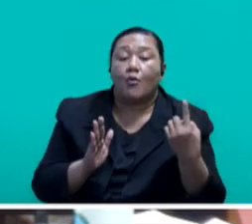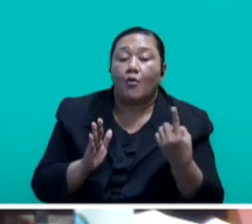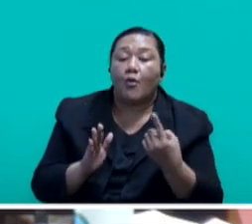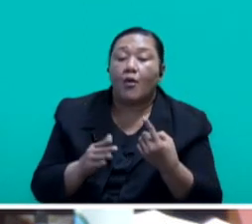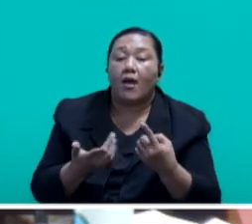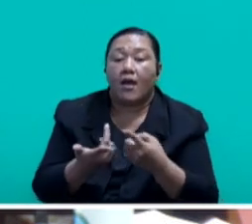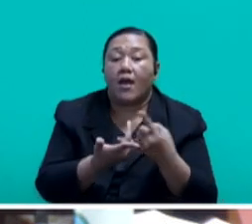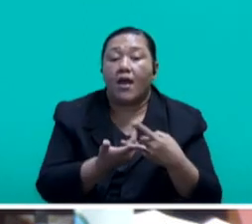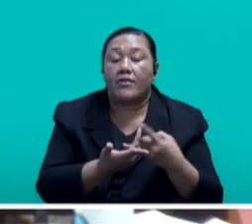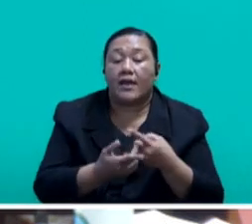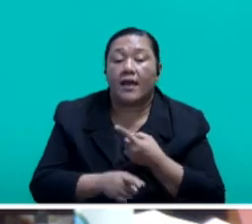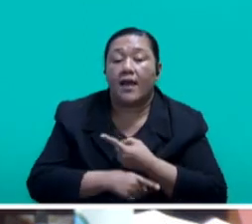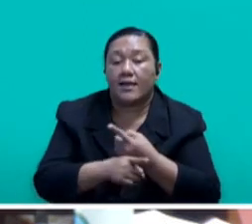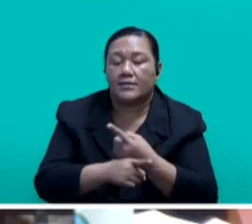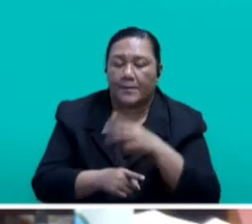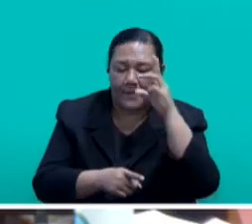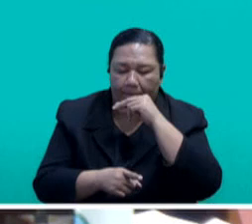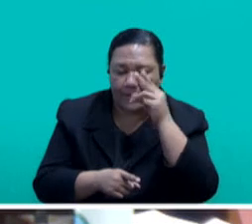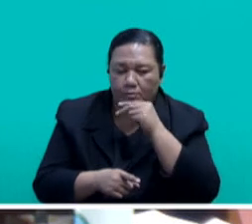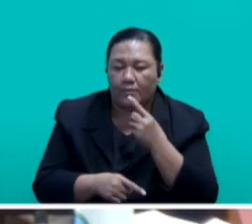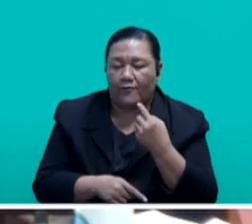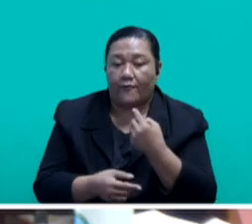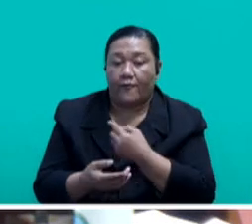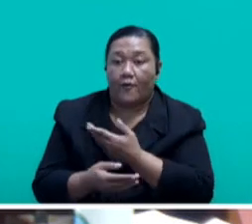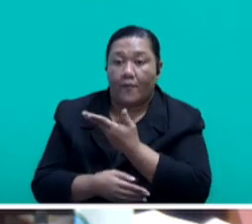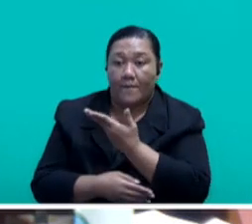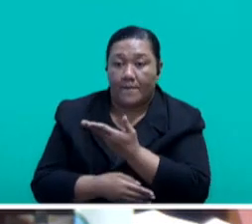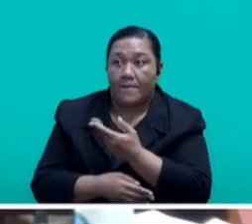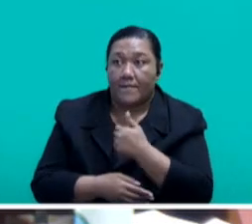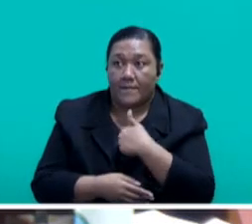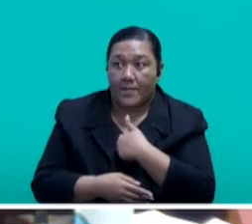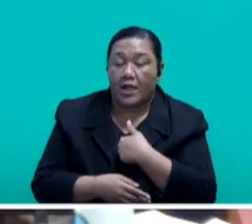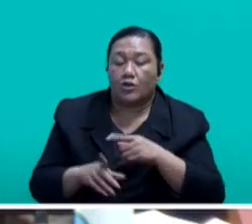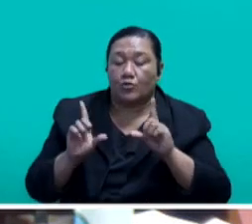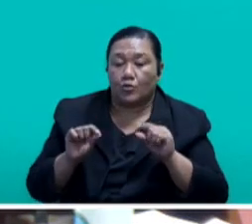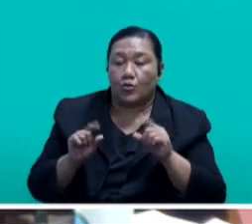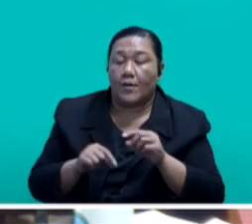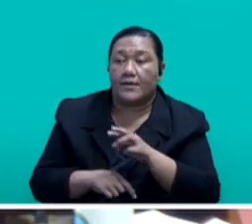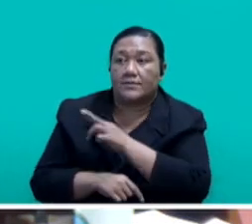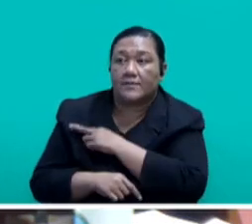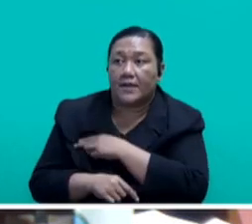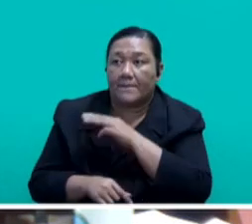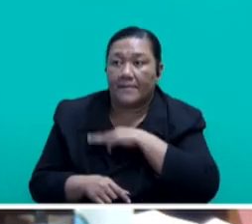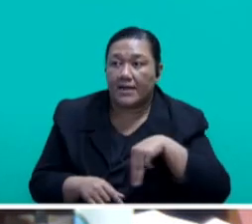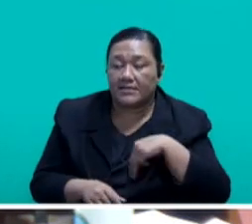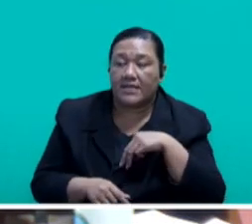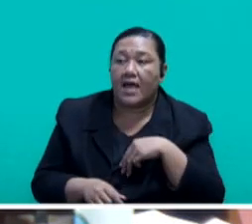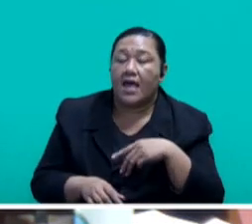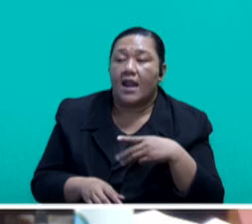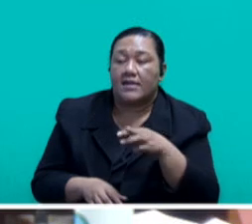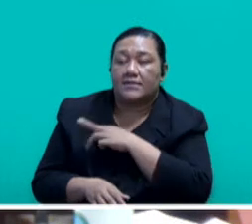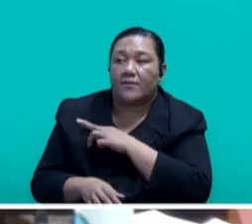me to continue to discharge my responsibility as the Minister responsible for lands and